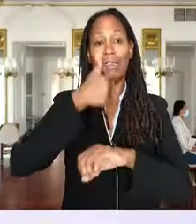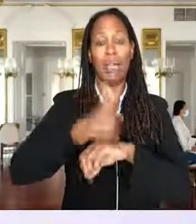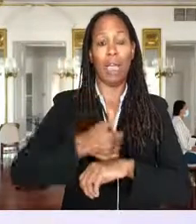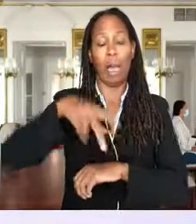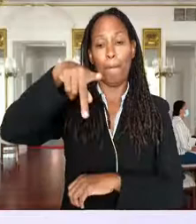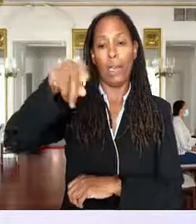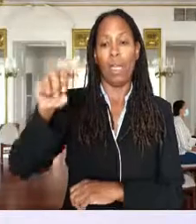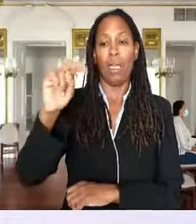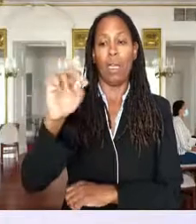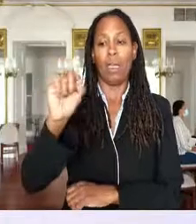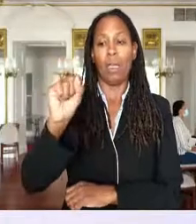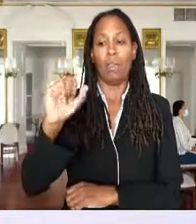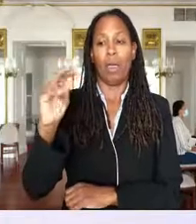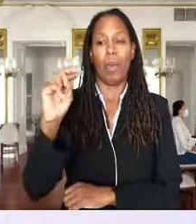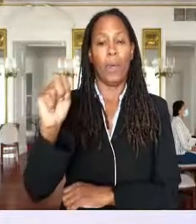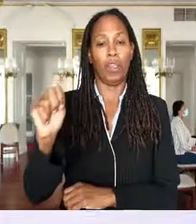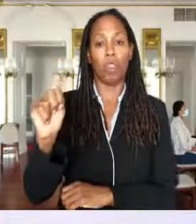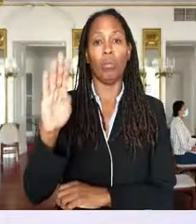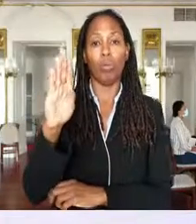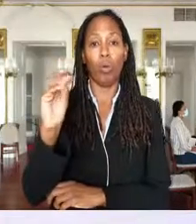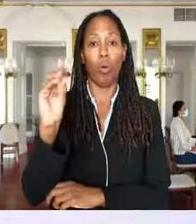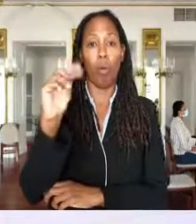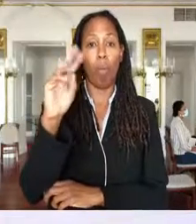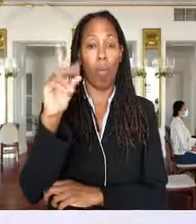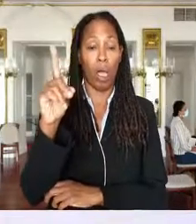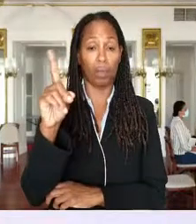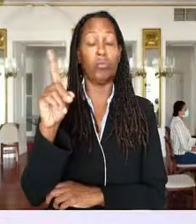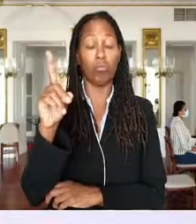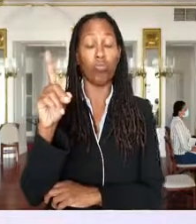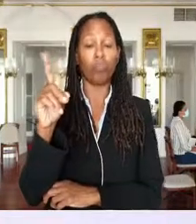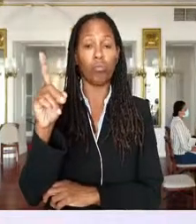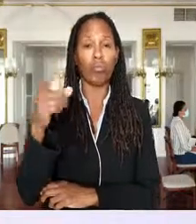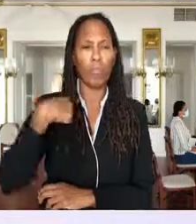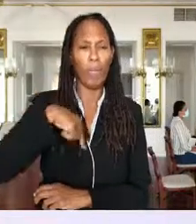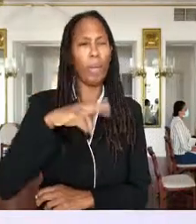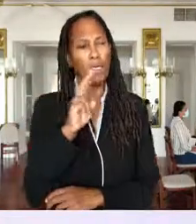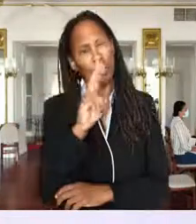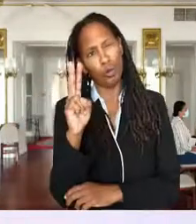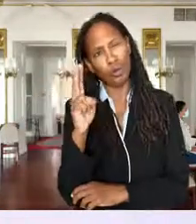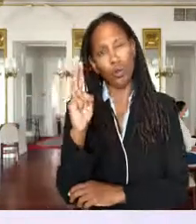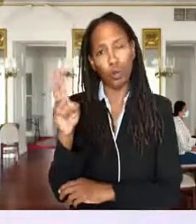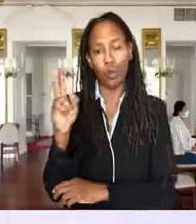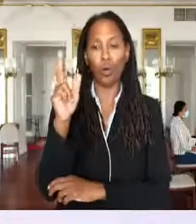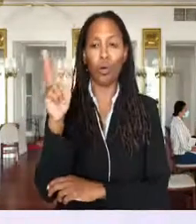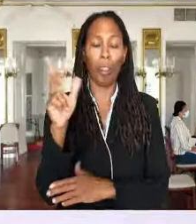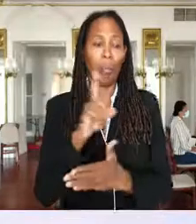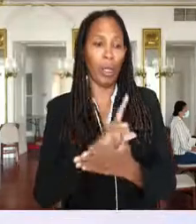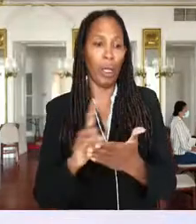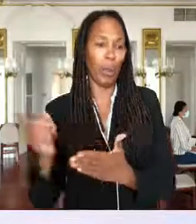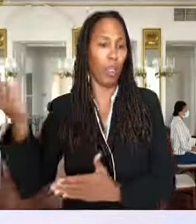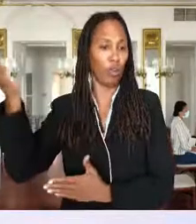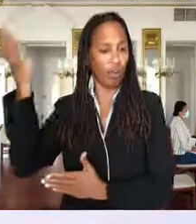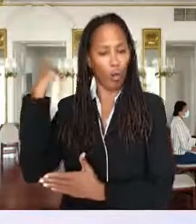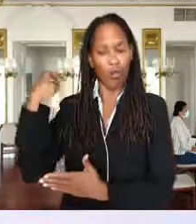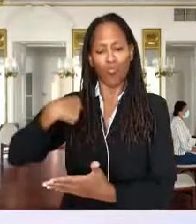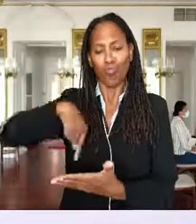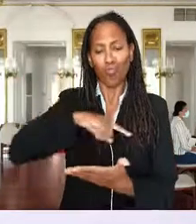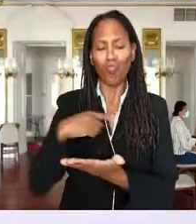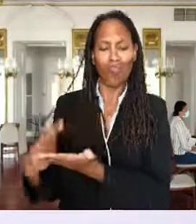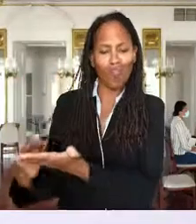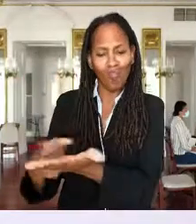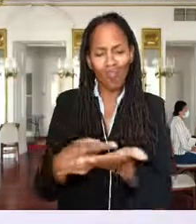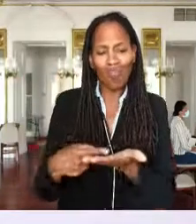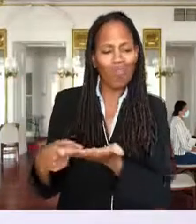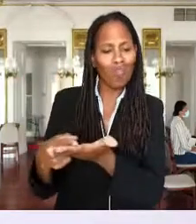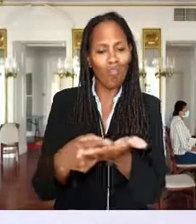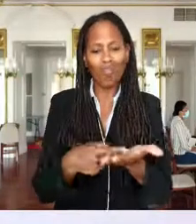go. We've had a municipal finance meeting with them about 2 or 3 weeks ago, where we went over all the options, and now it's I think